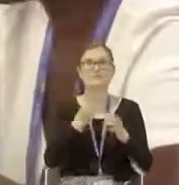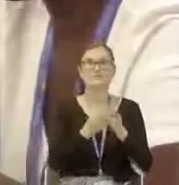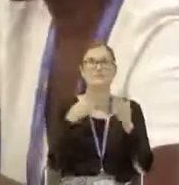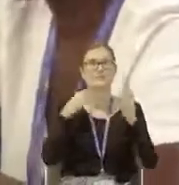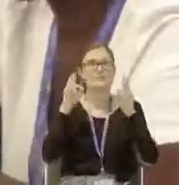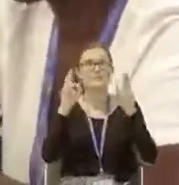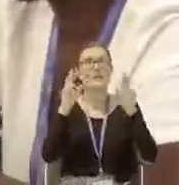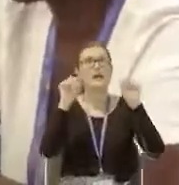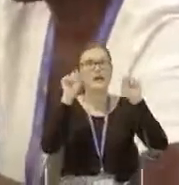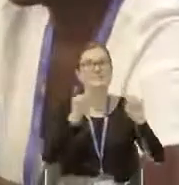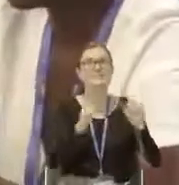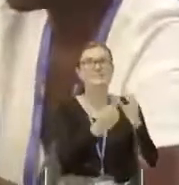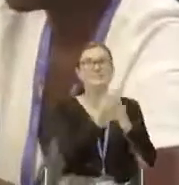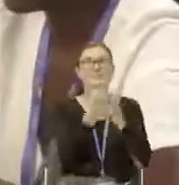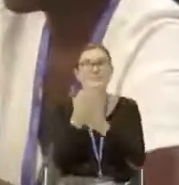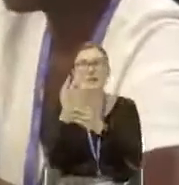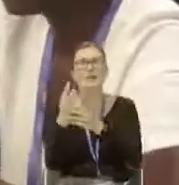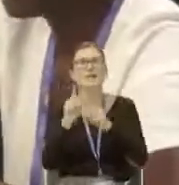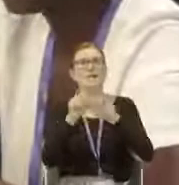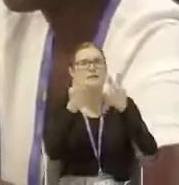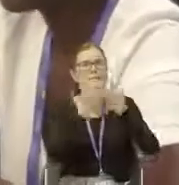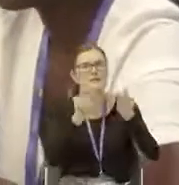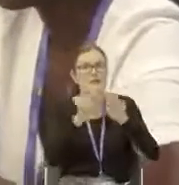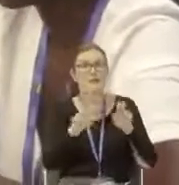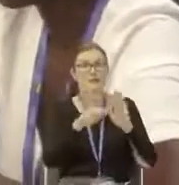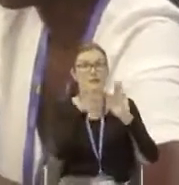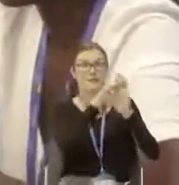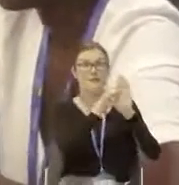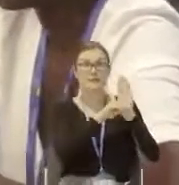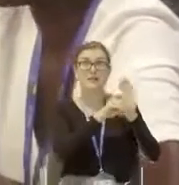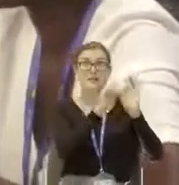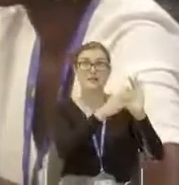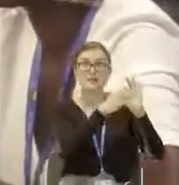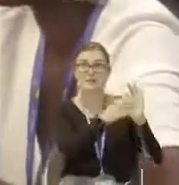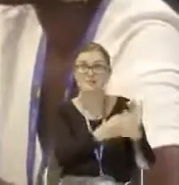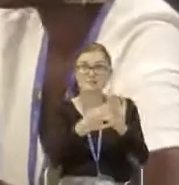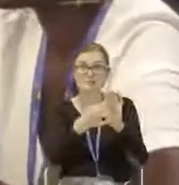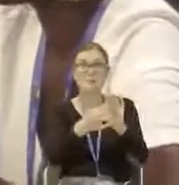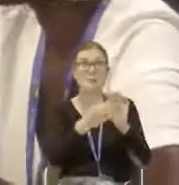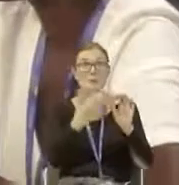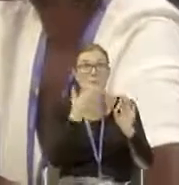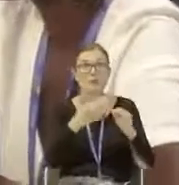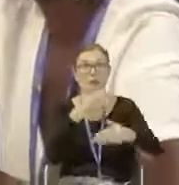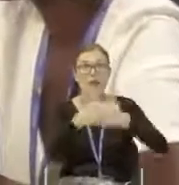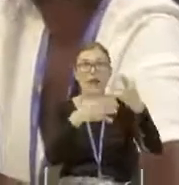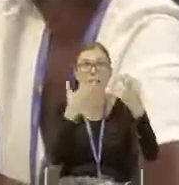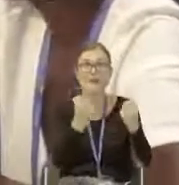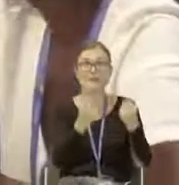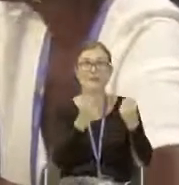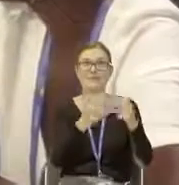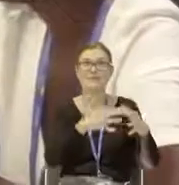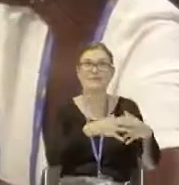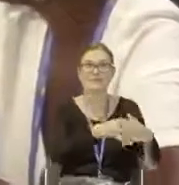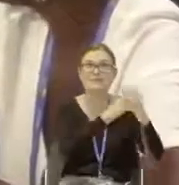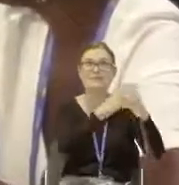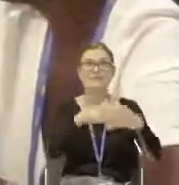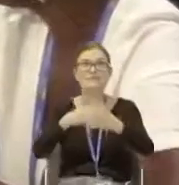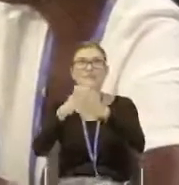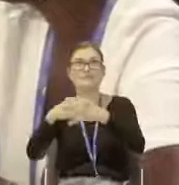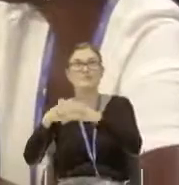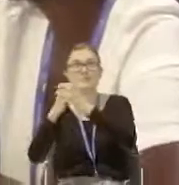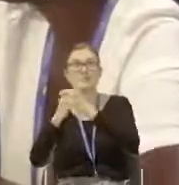new urban agenda, as my friend from South Africa has said, we should take into account